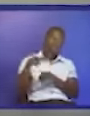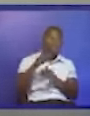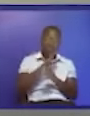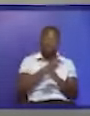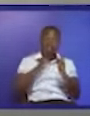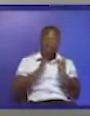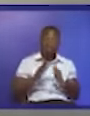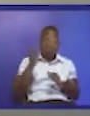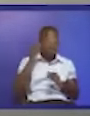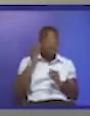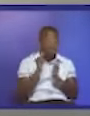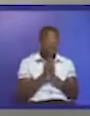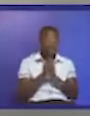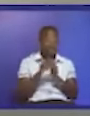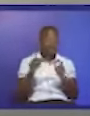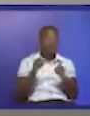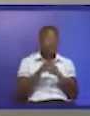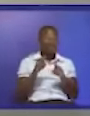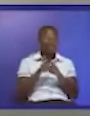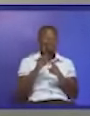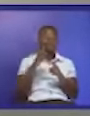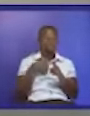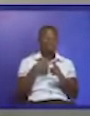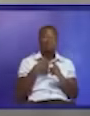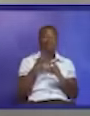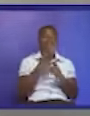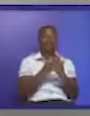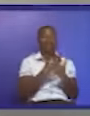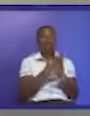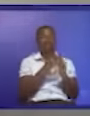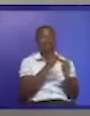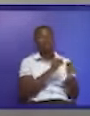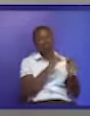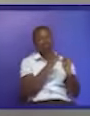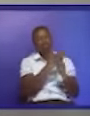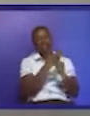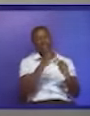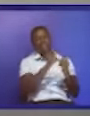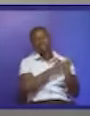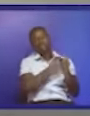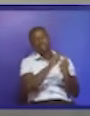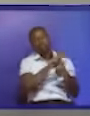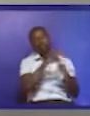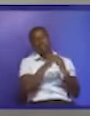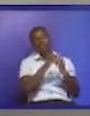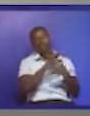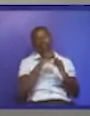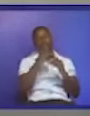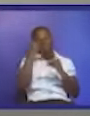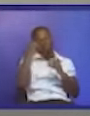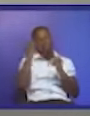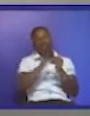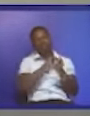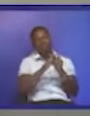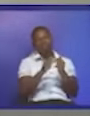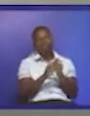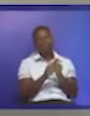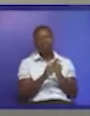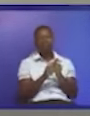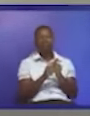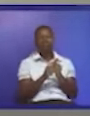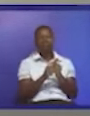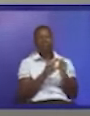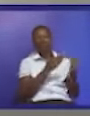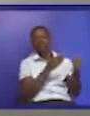tonight? To the pulling down of strongholds, casting down every imagination, is the Greek word yesa, and